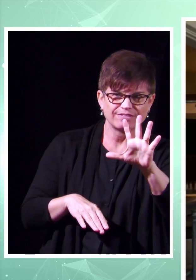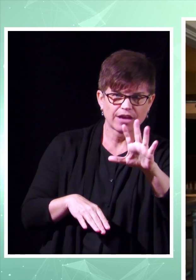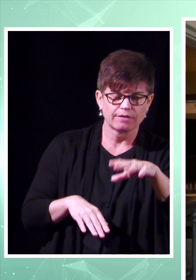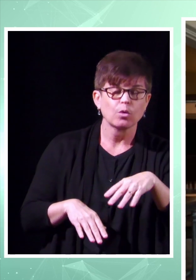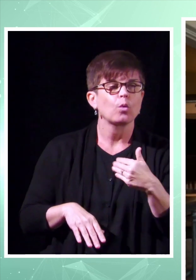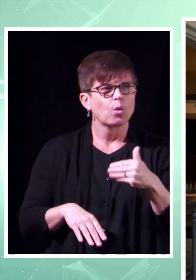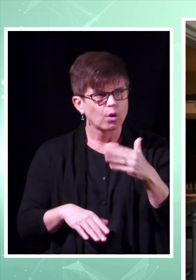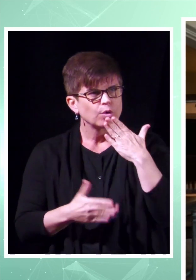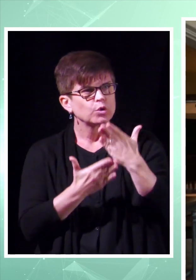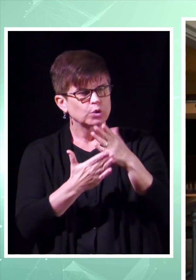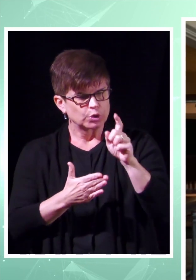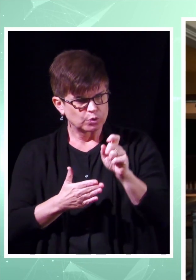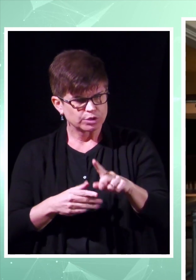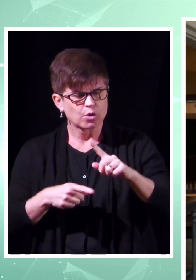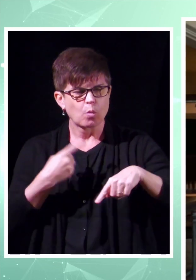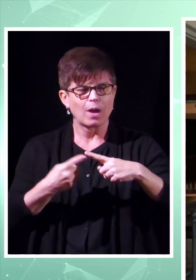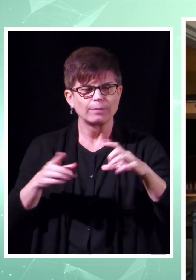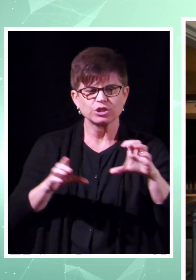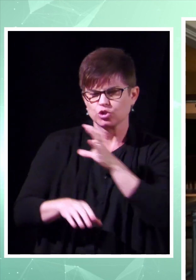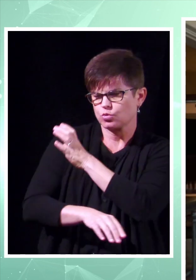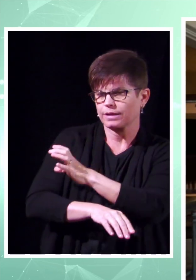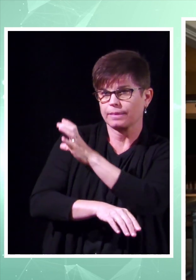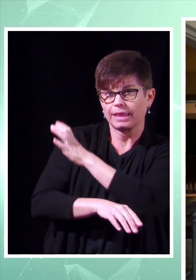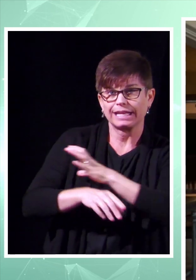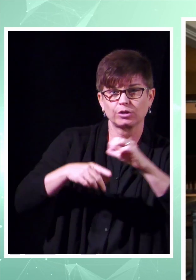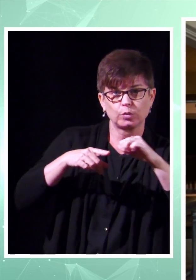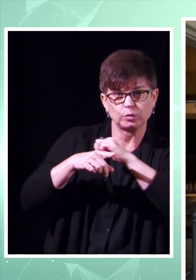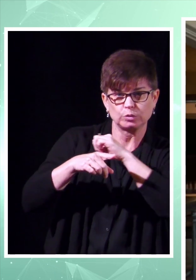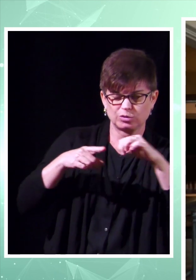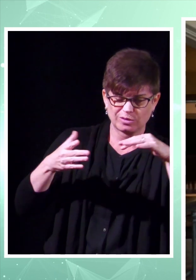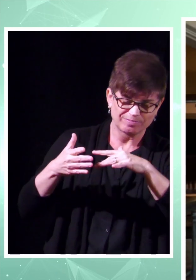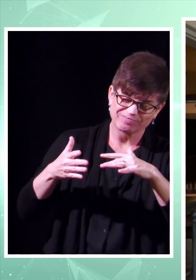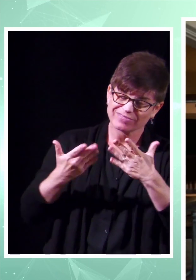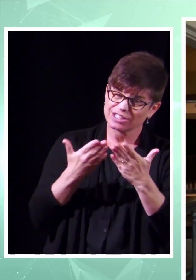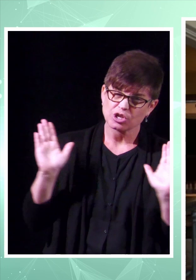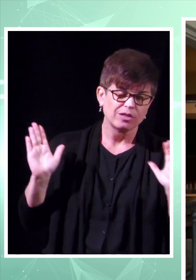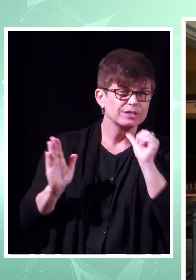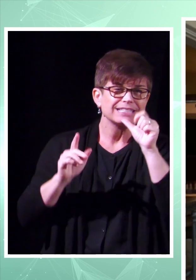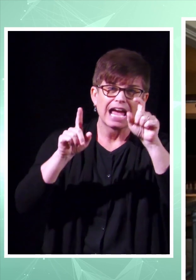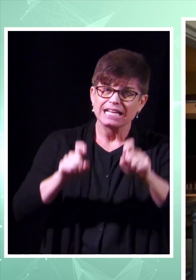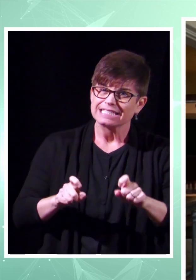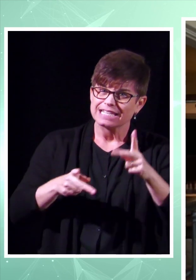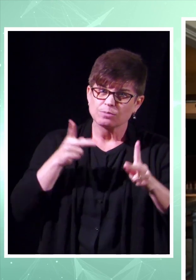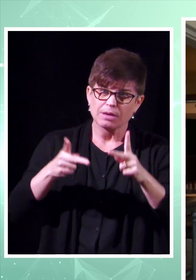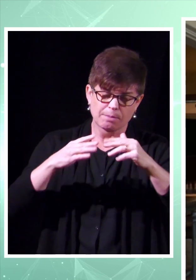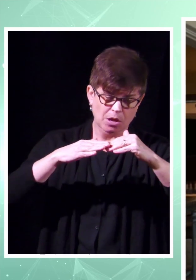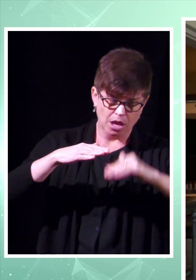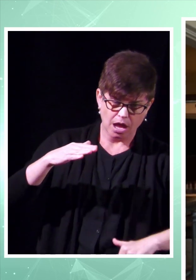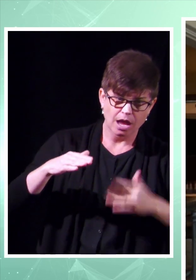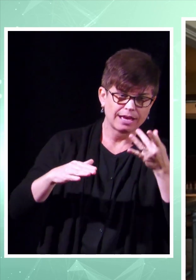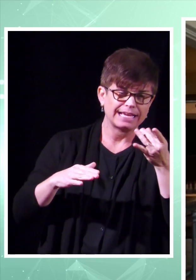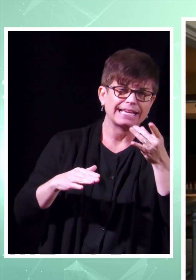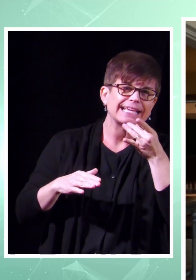question. When we do clinical trials, we generally do not test people that are under the age of 18 because we don't do the experiments